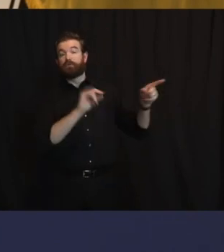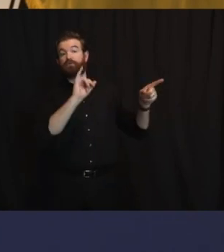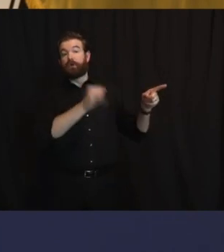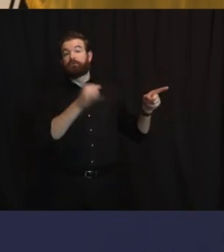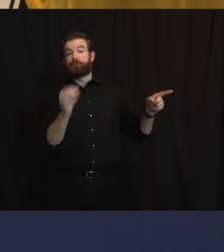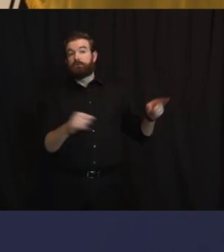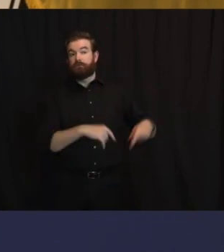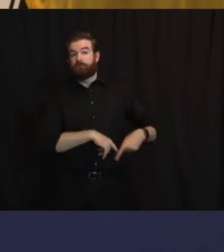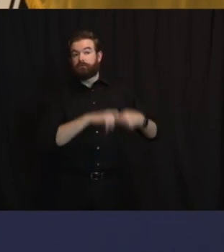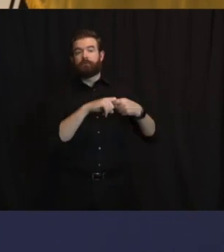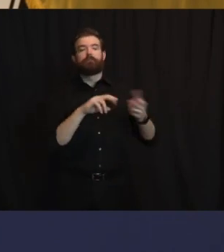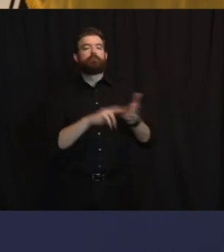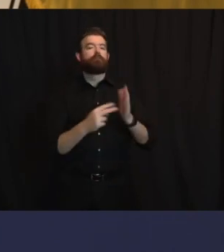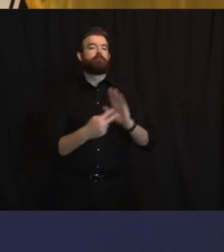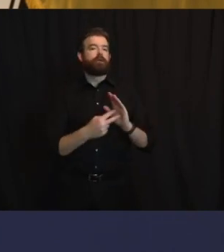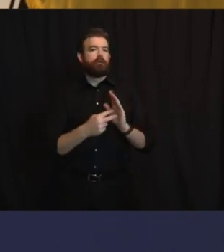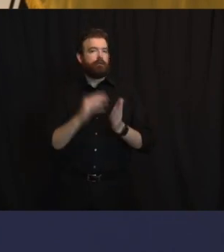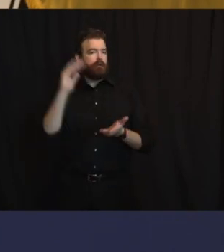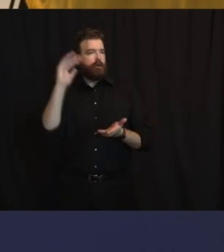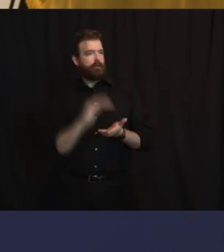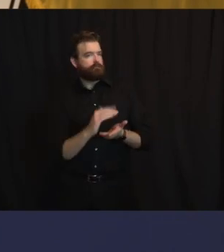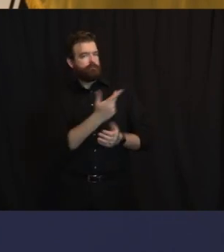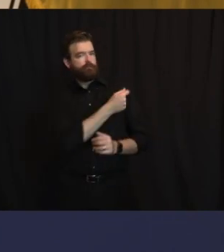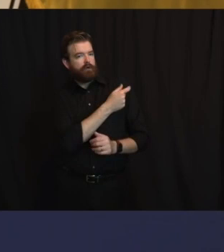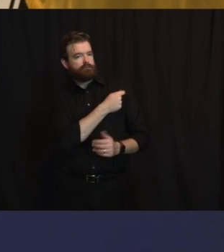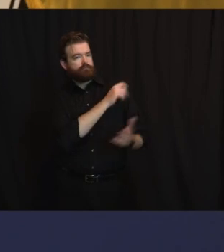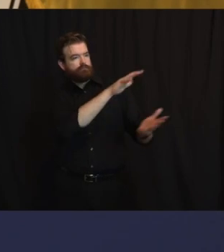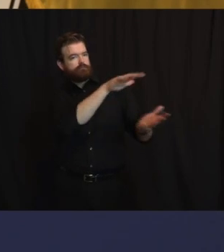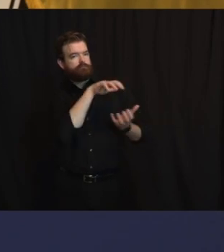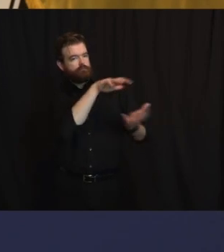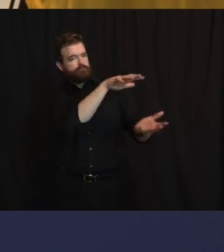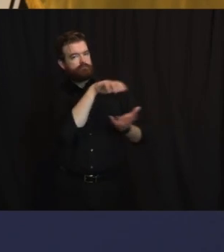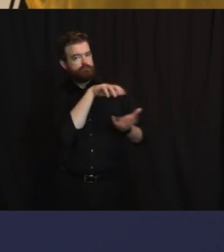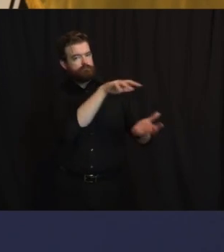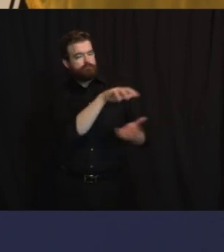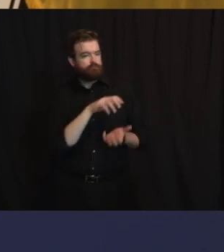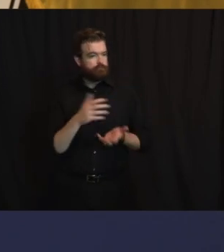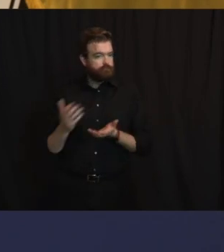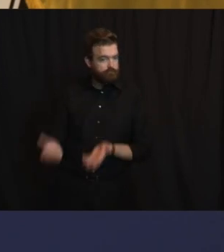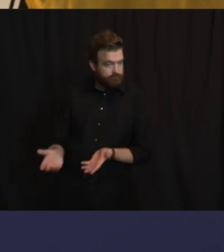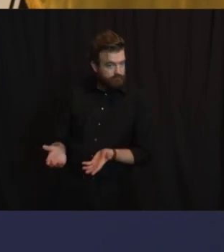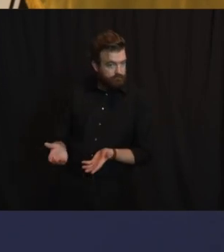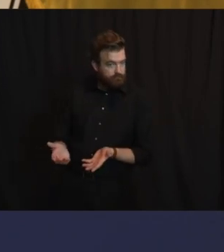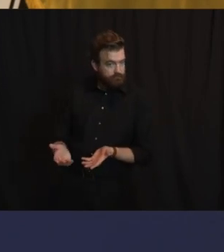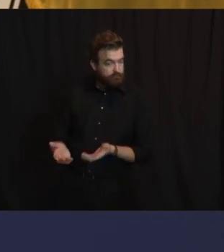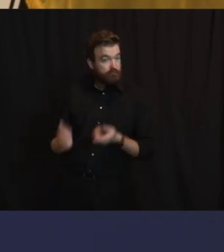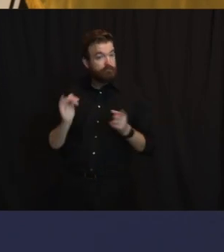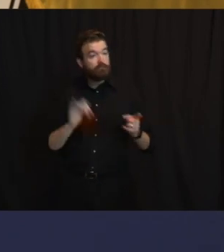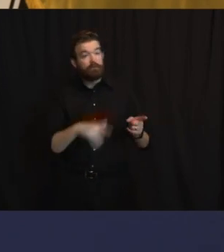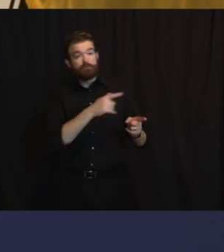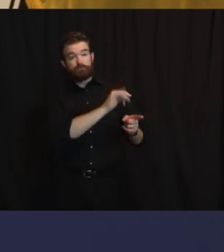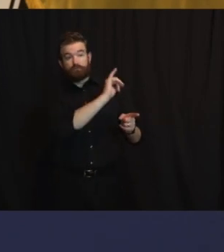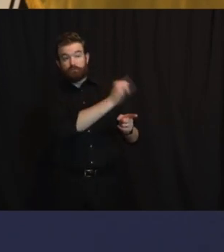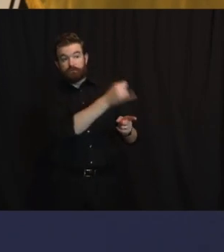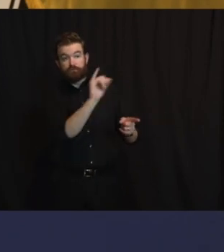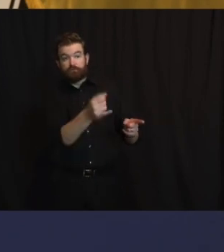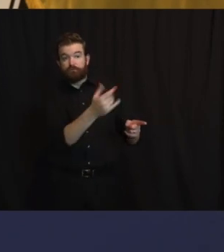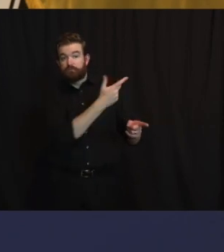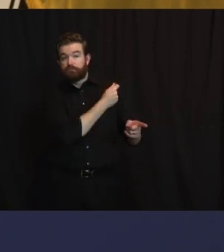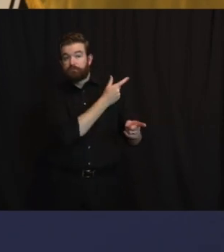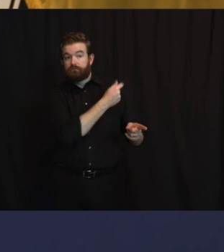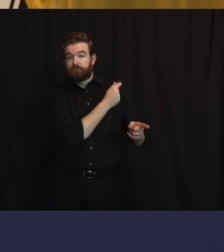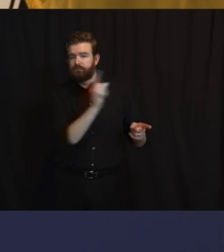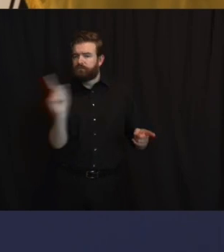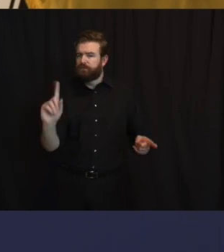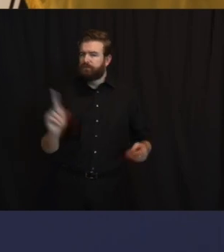What does the supply of that vaccine look like now, and where are those shots being allocated? And a question from the live stream, are you planning